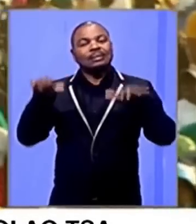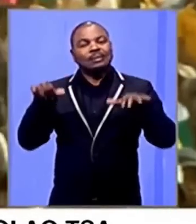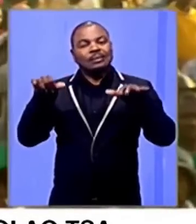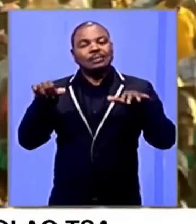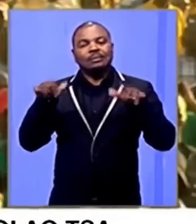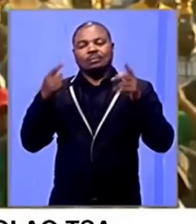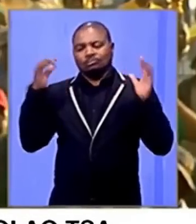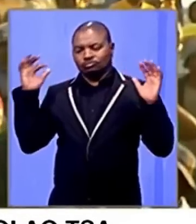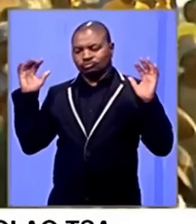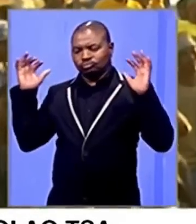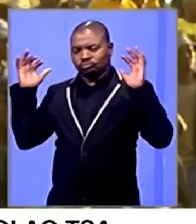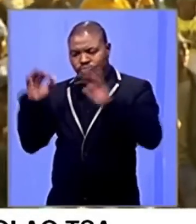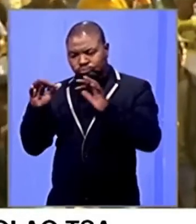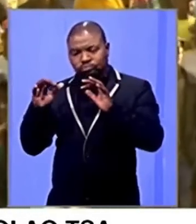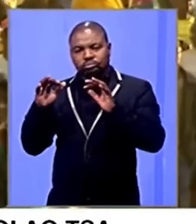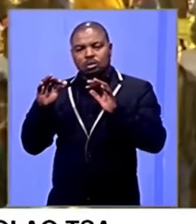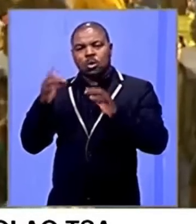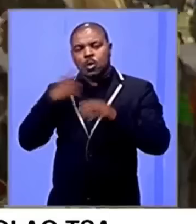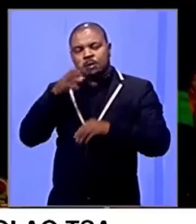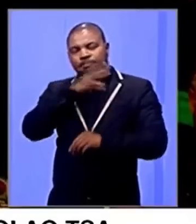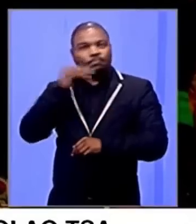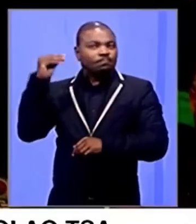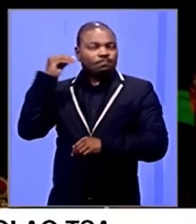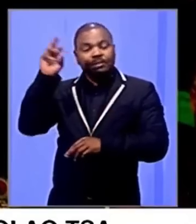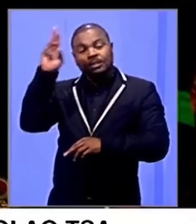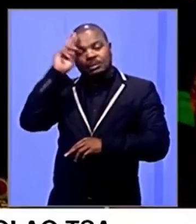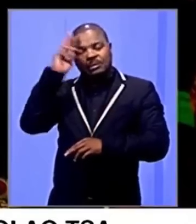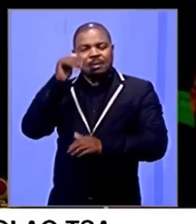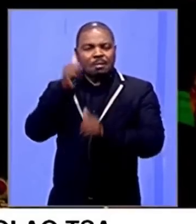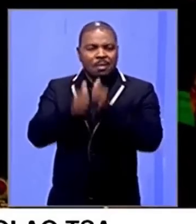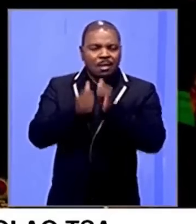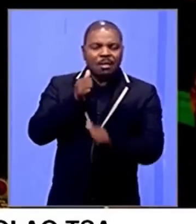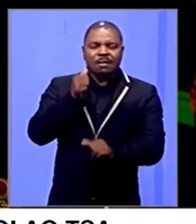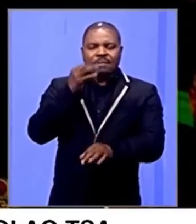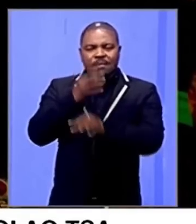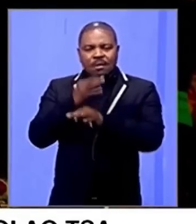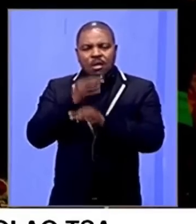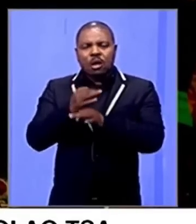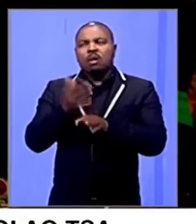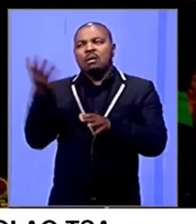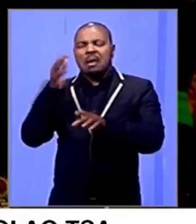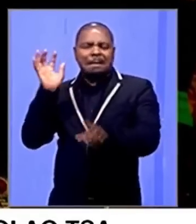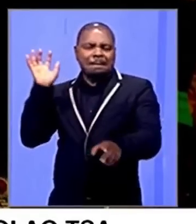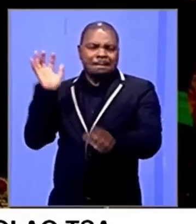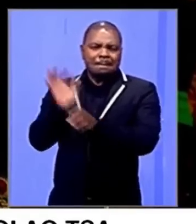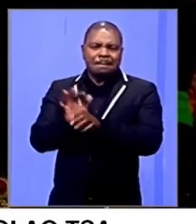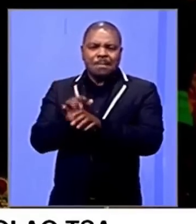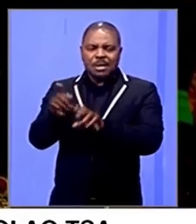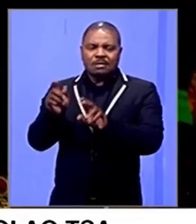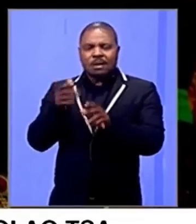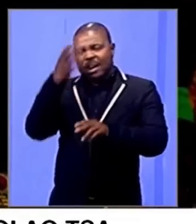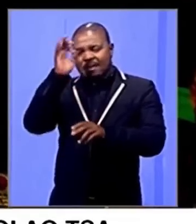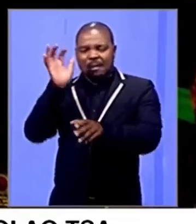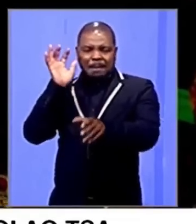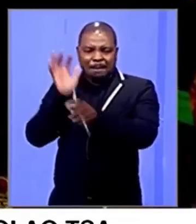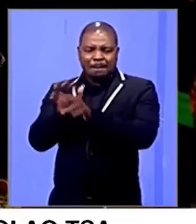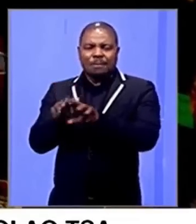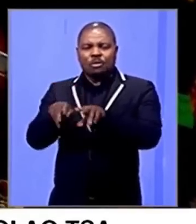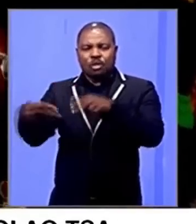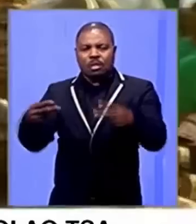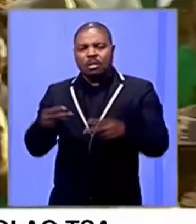here to remember our brothers and our fathers who were massacred by the government. Maibuye